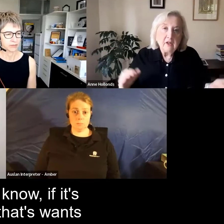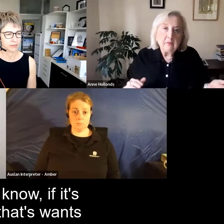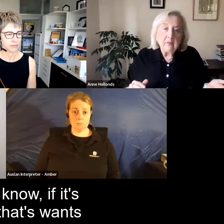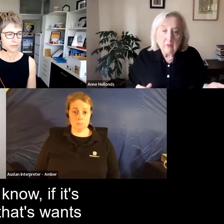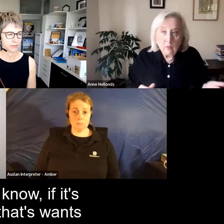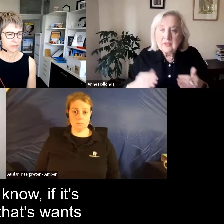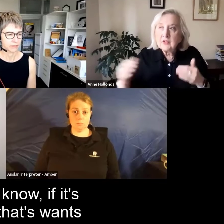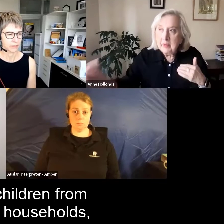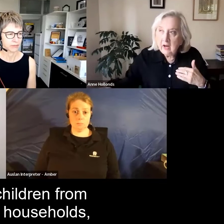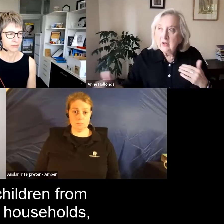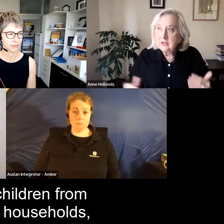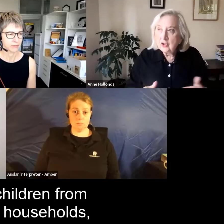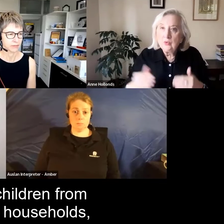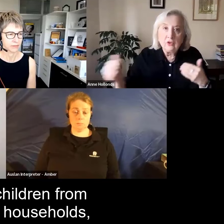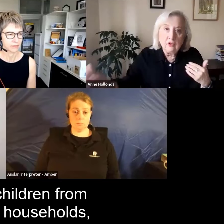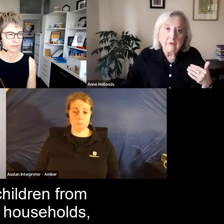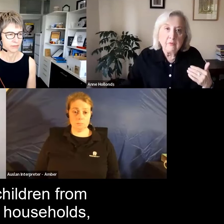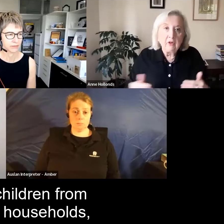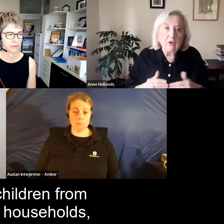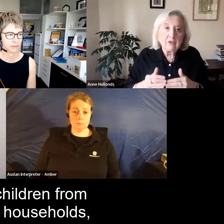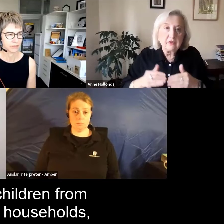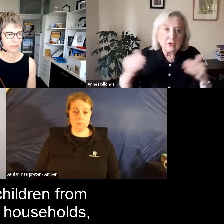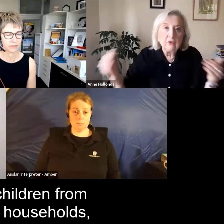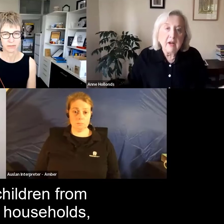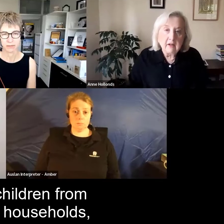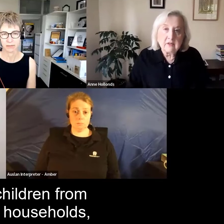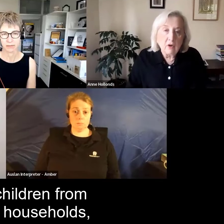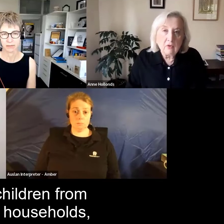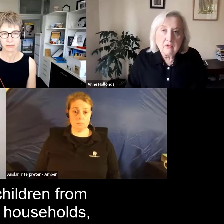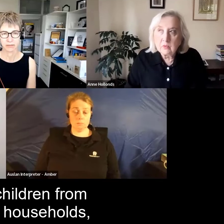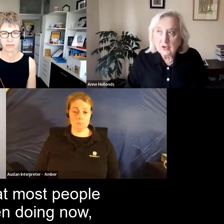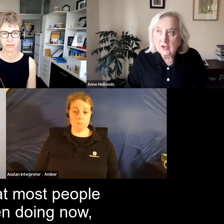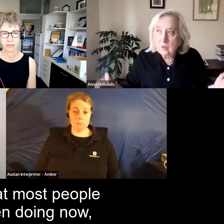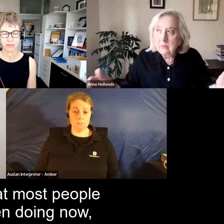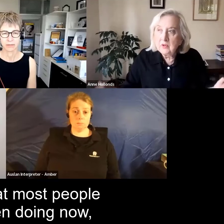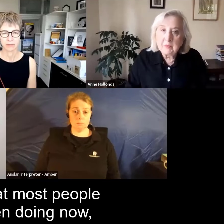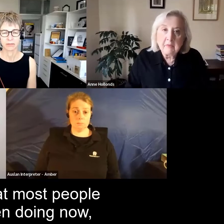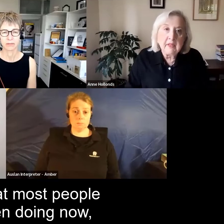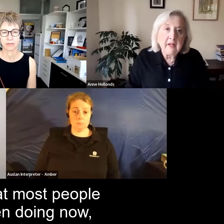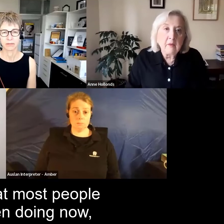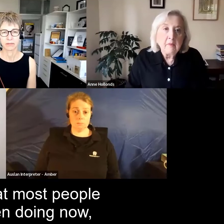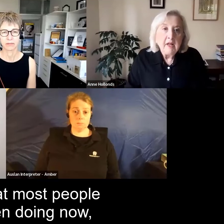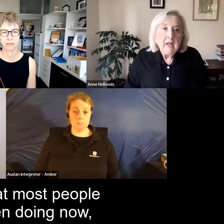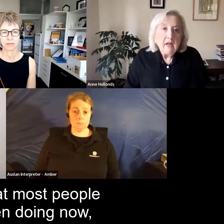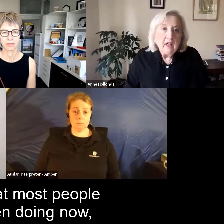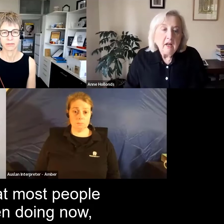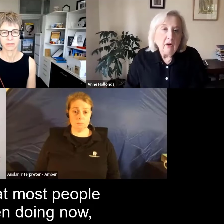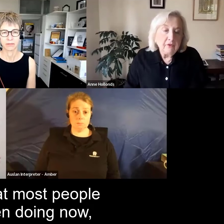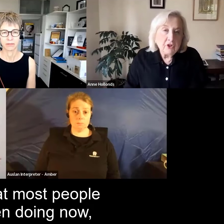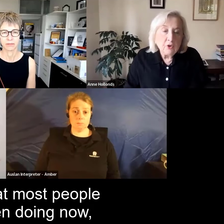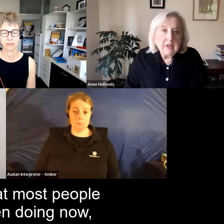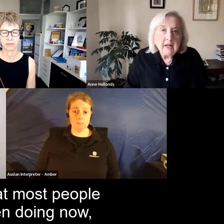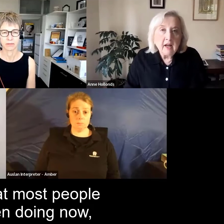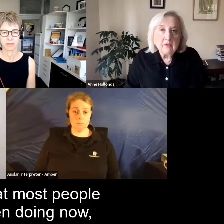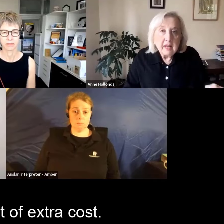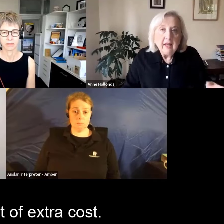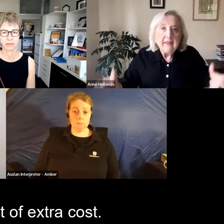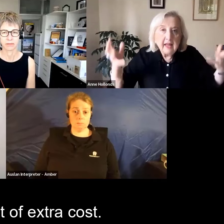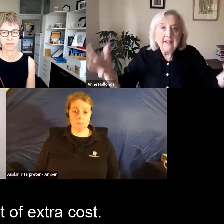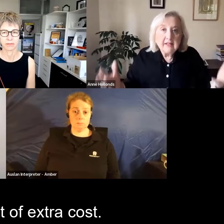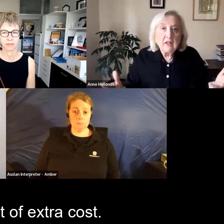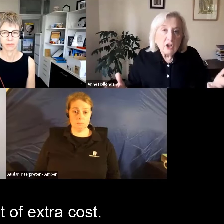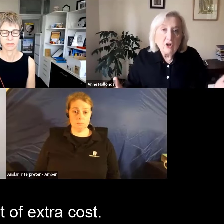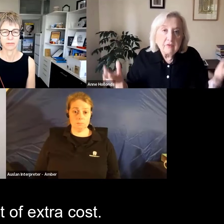that's wants to parent children from across two households, which is what most people end up often doing now,